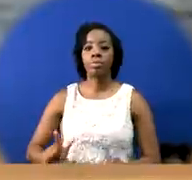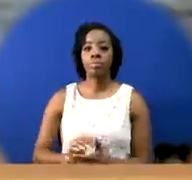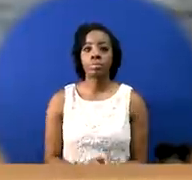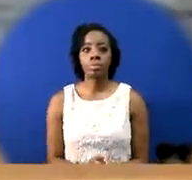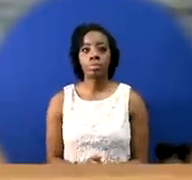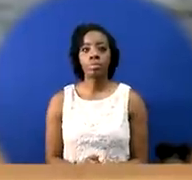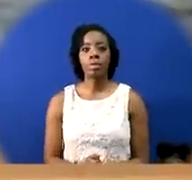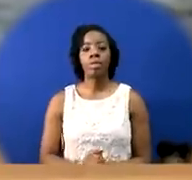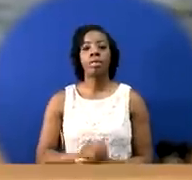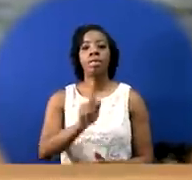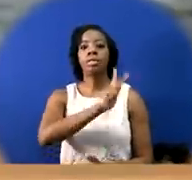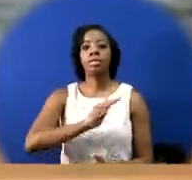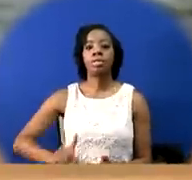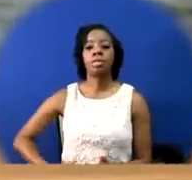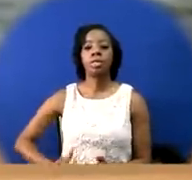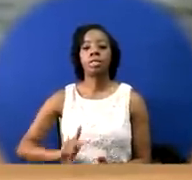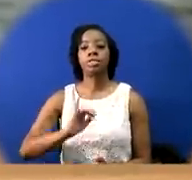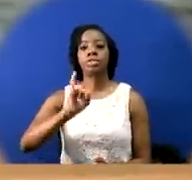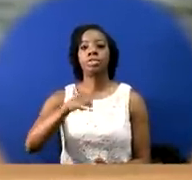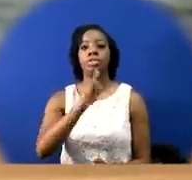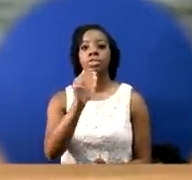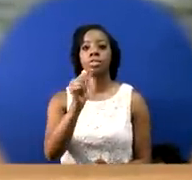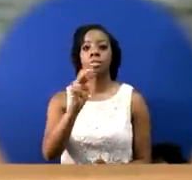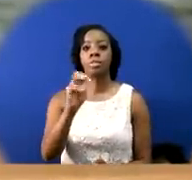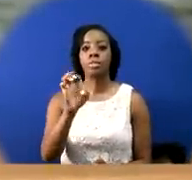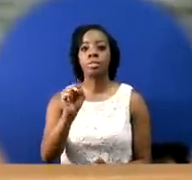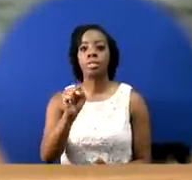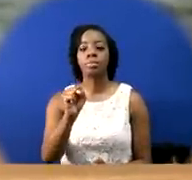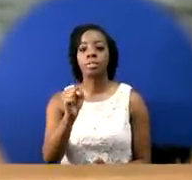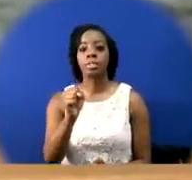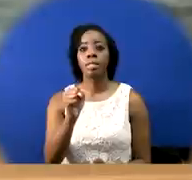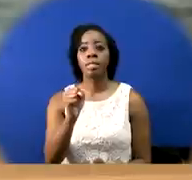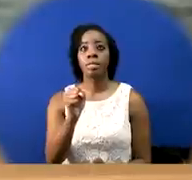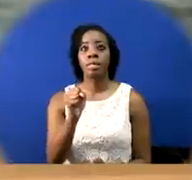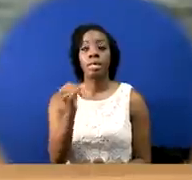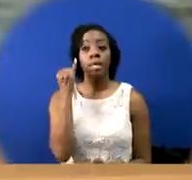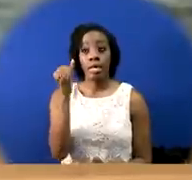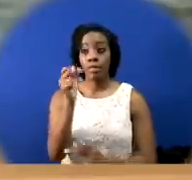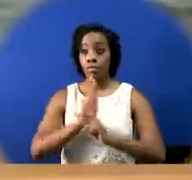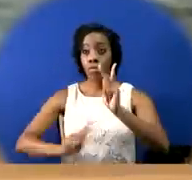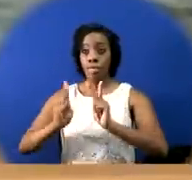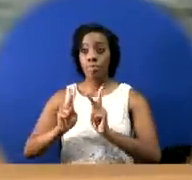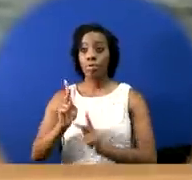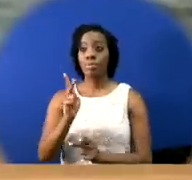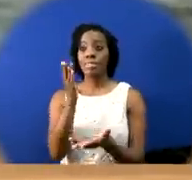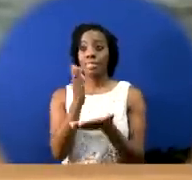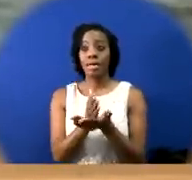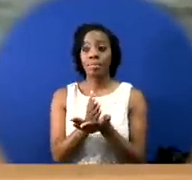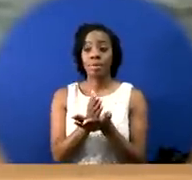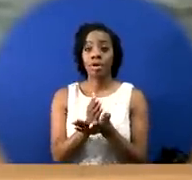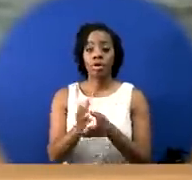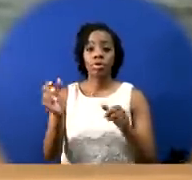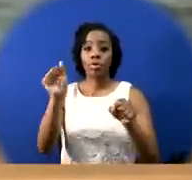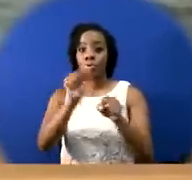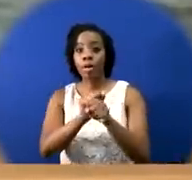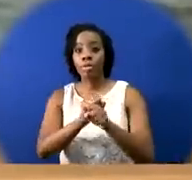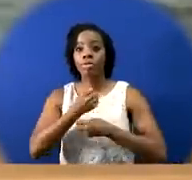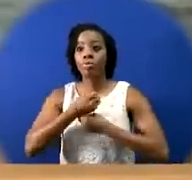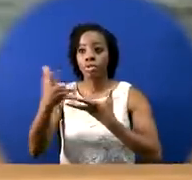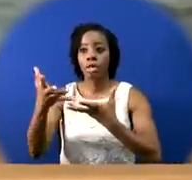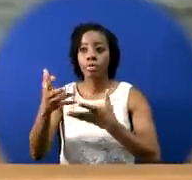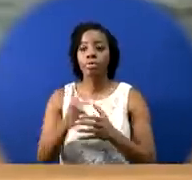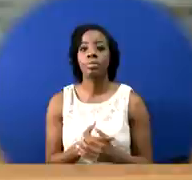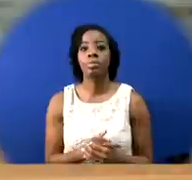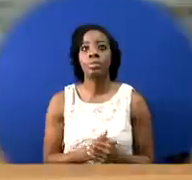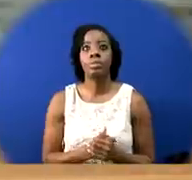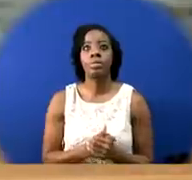King James Version said, "If these should hold their peace, the rocks would cry out." If